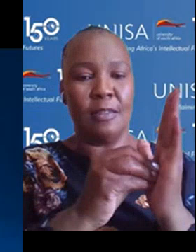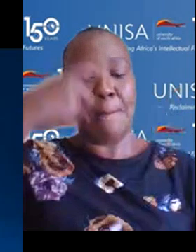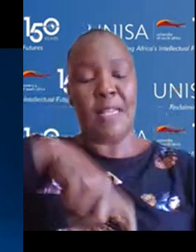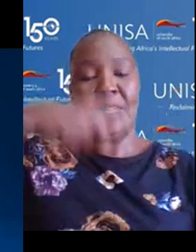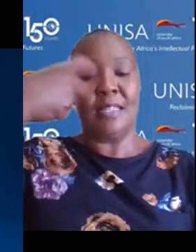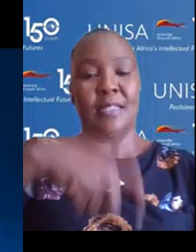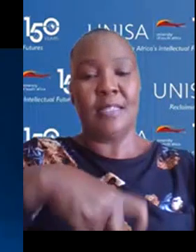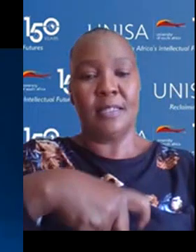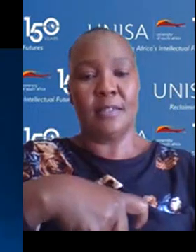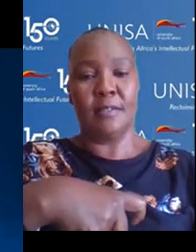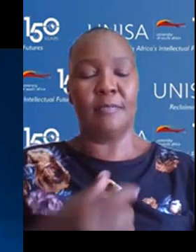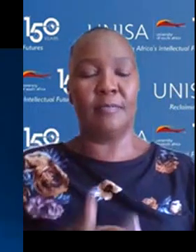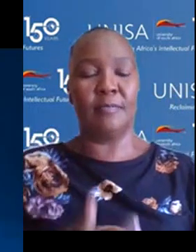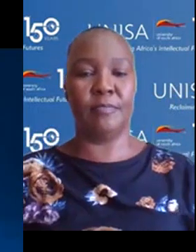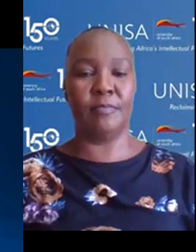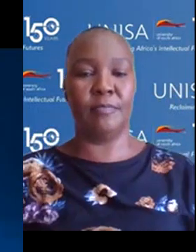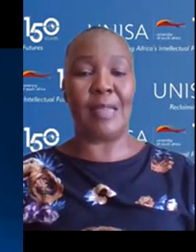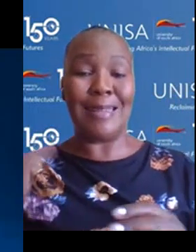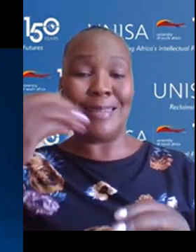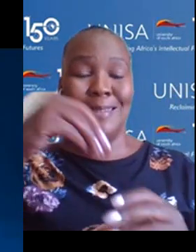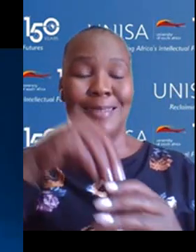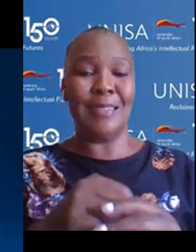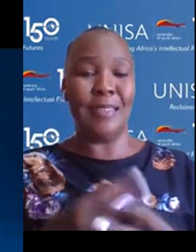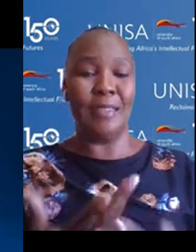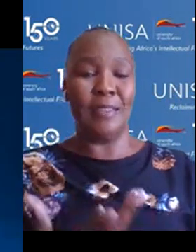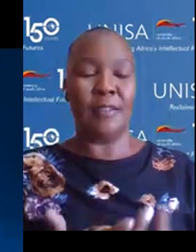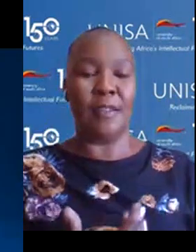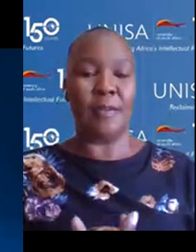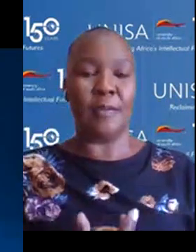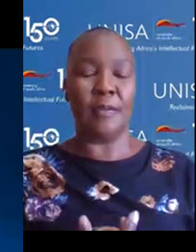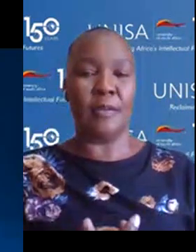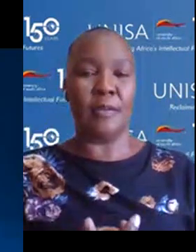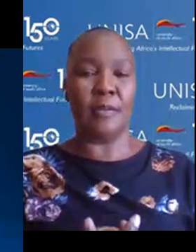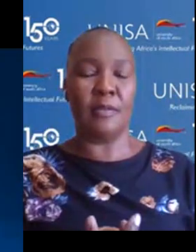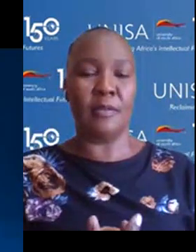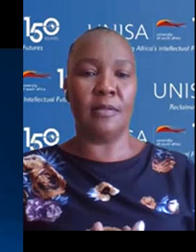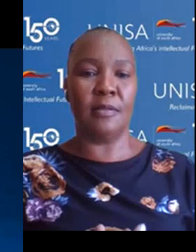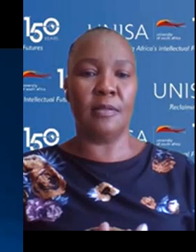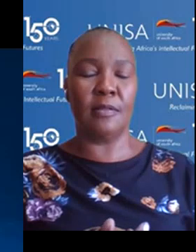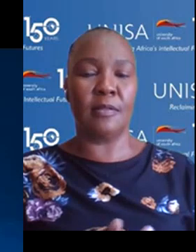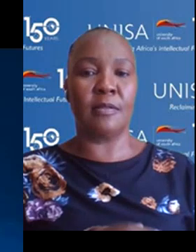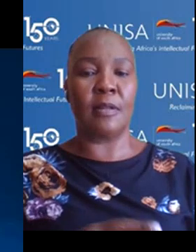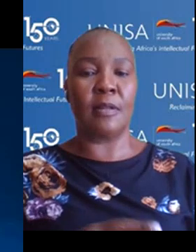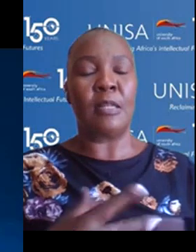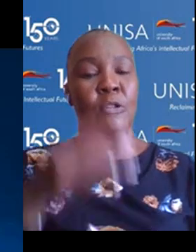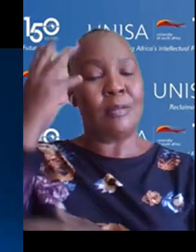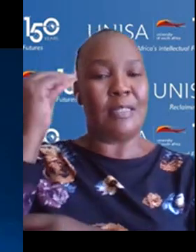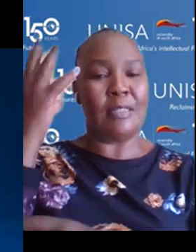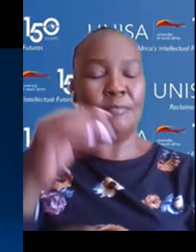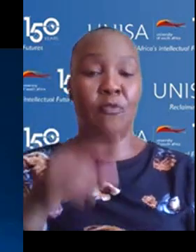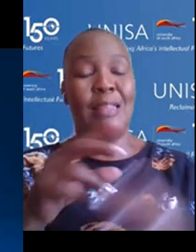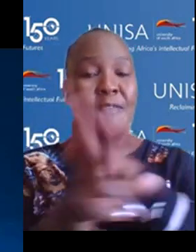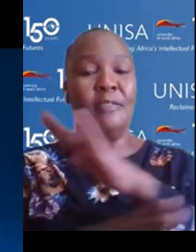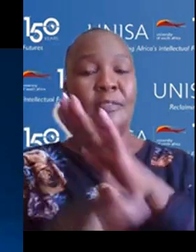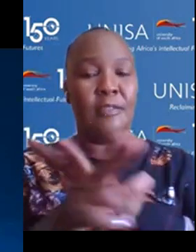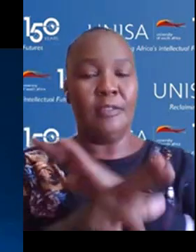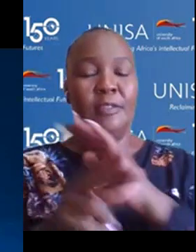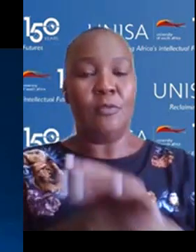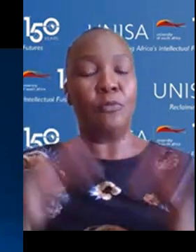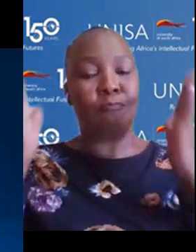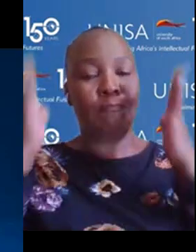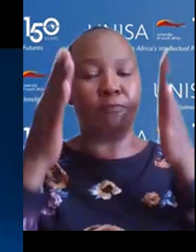Personalization. Within this menu, you can personalize your Windows 10 experience a great deal. For this video, we will concentrate